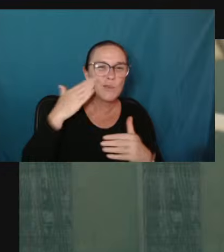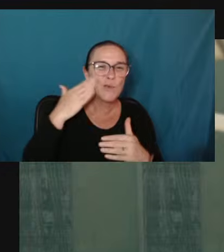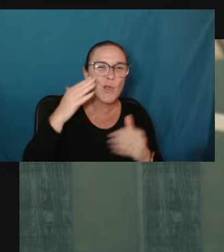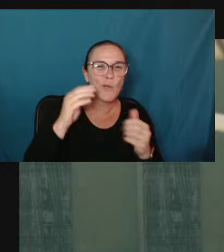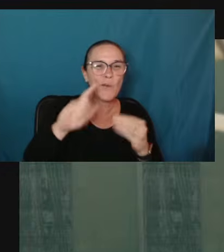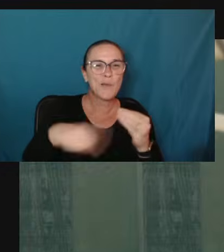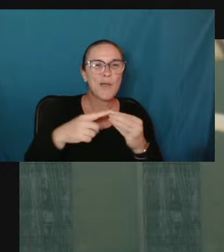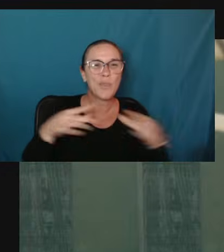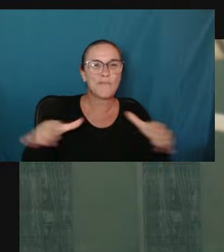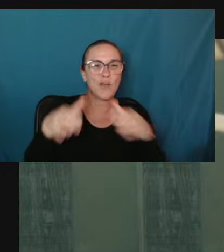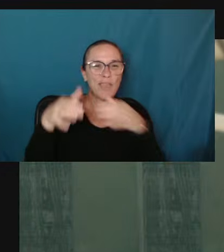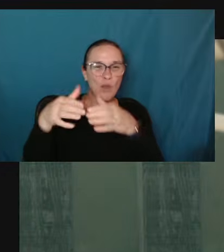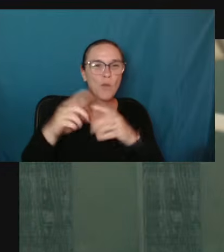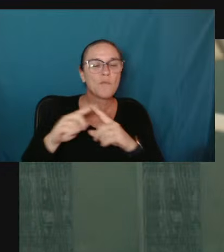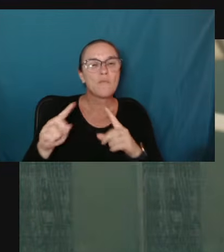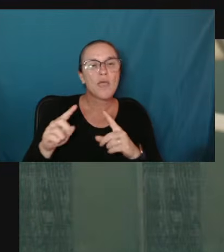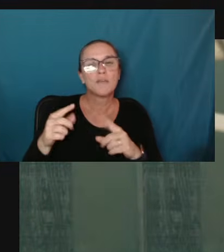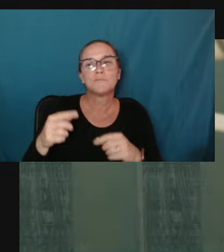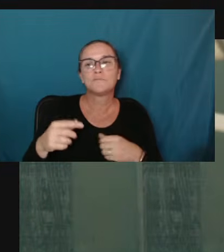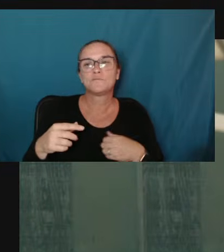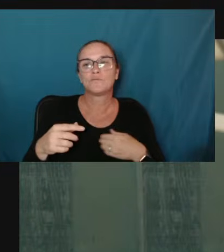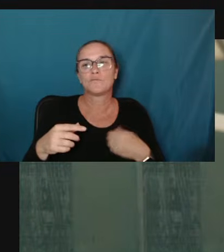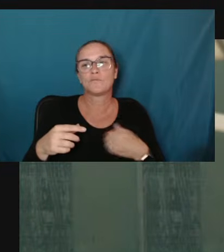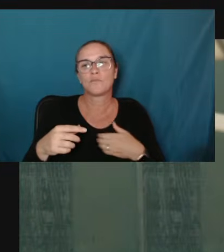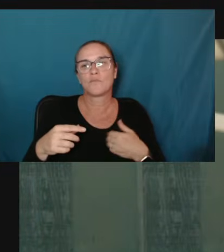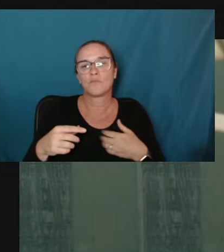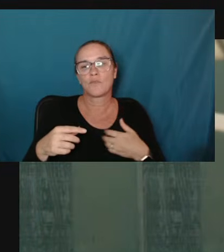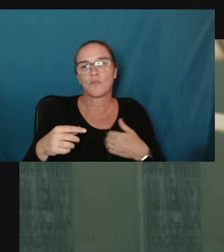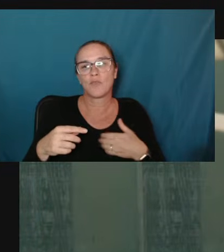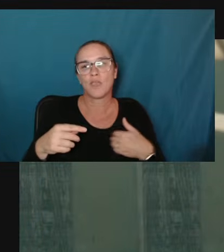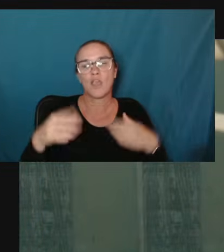but let's just kind of, we'll follow up David's idea of close